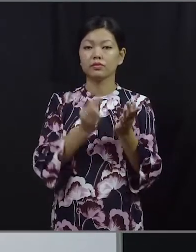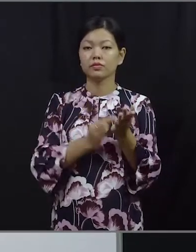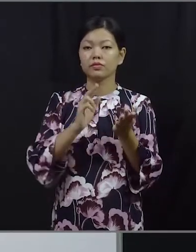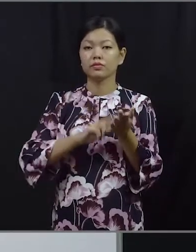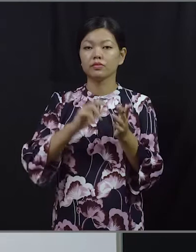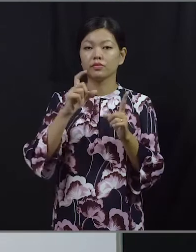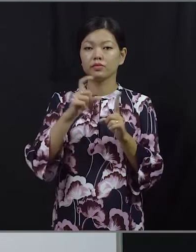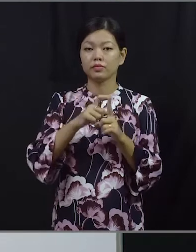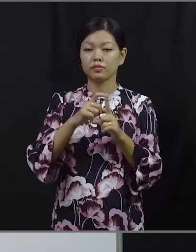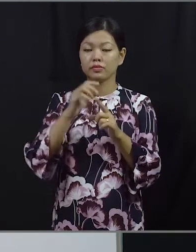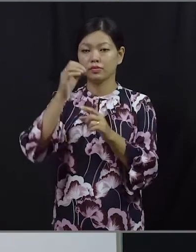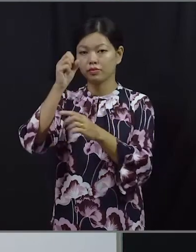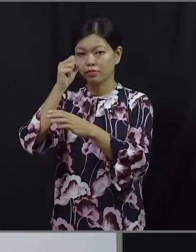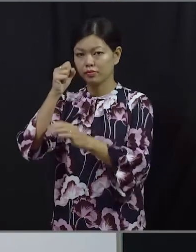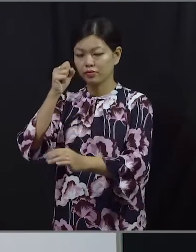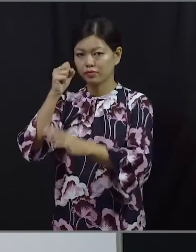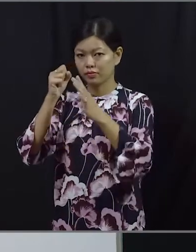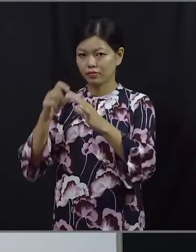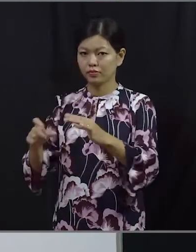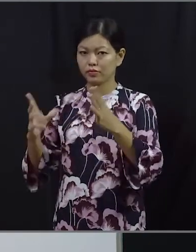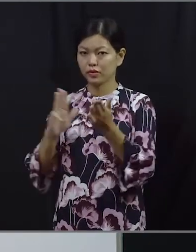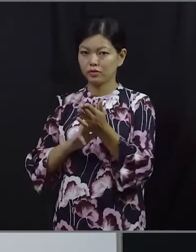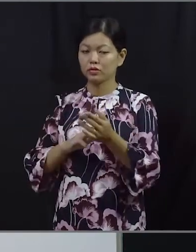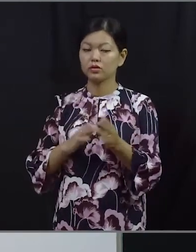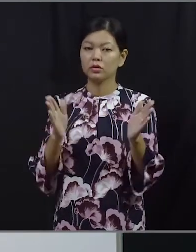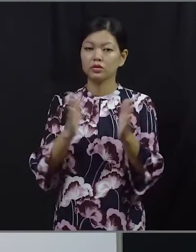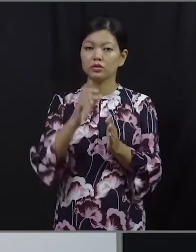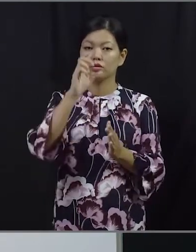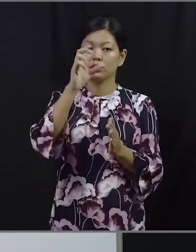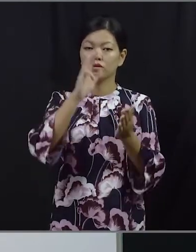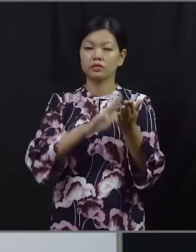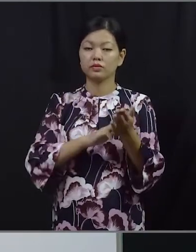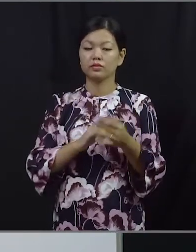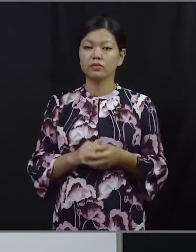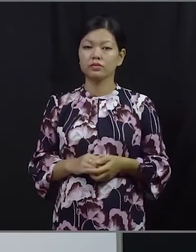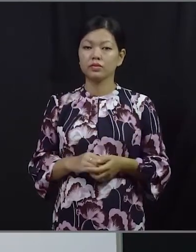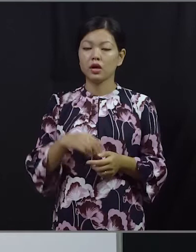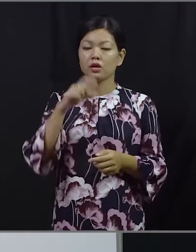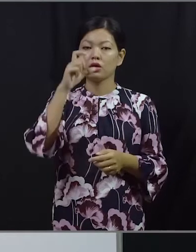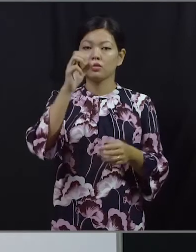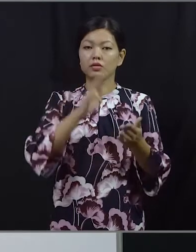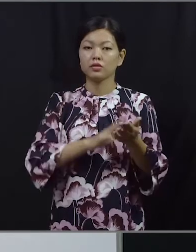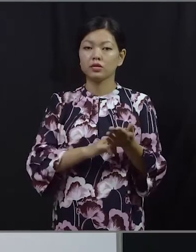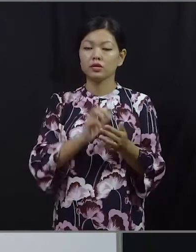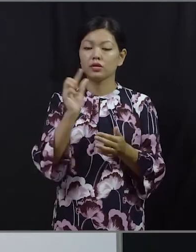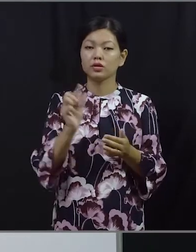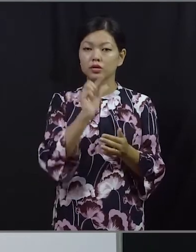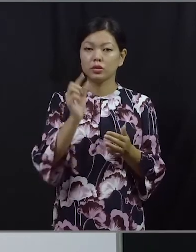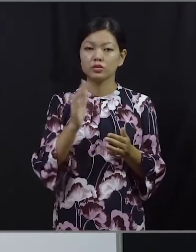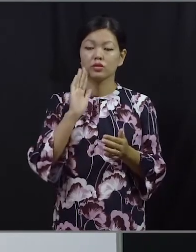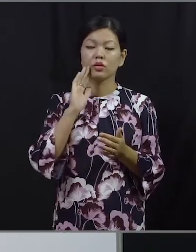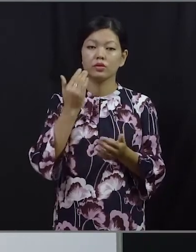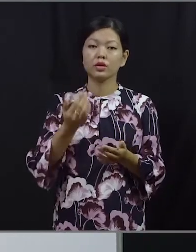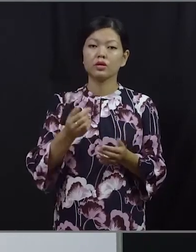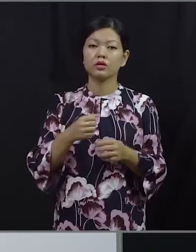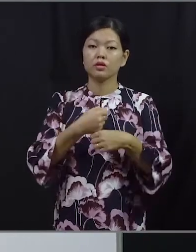use all these things to visualize the small objects. So compound microscope, we use this to visualize extremely small objects. Is it